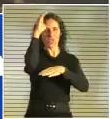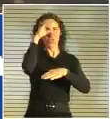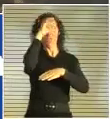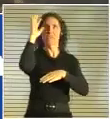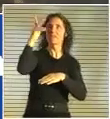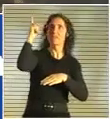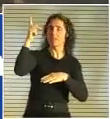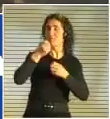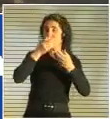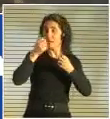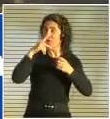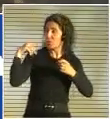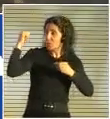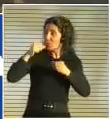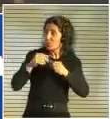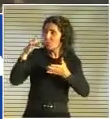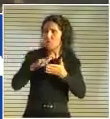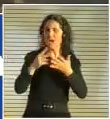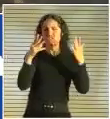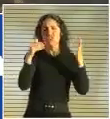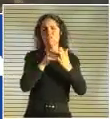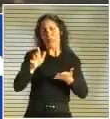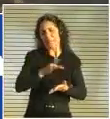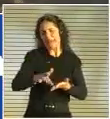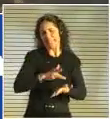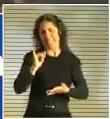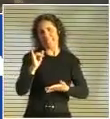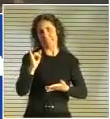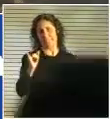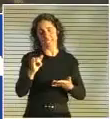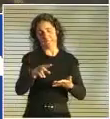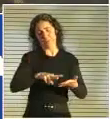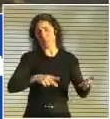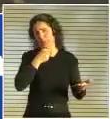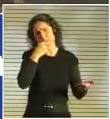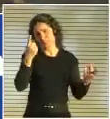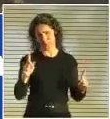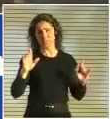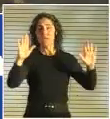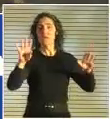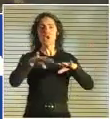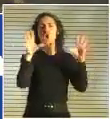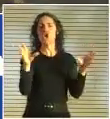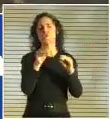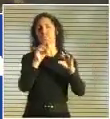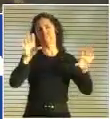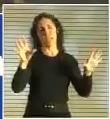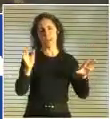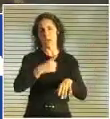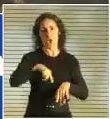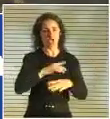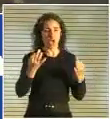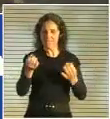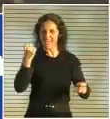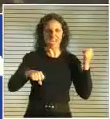It's 8,000 pages long. It's a heavy read, but the conclusion is very clear. We need to act now, and we really need